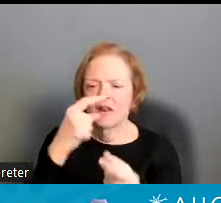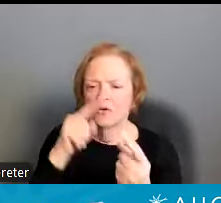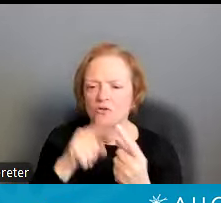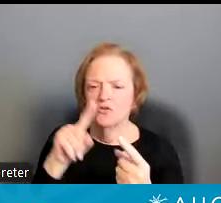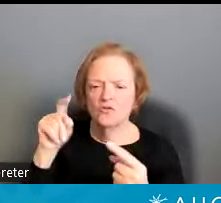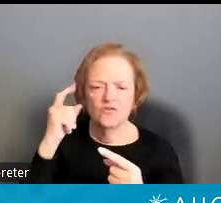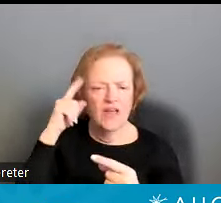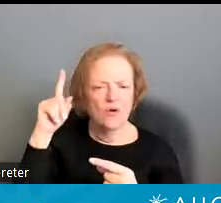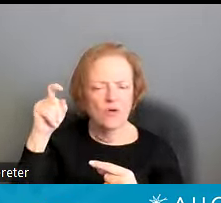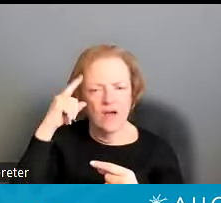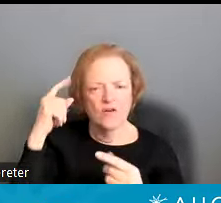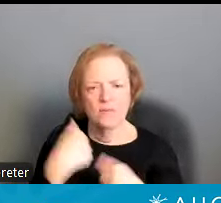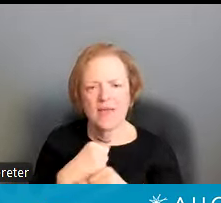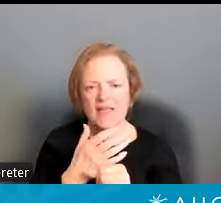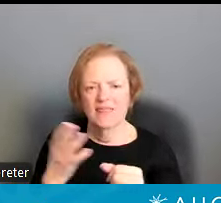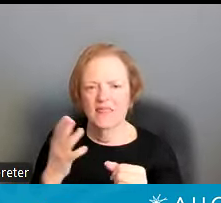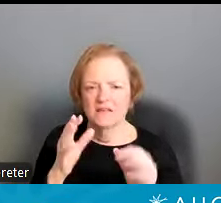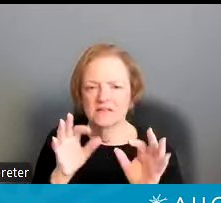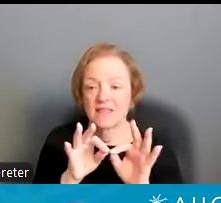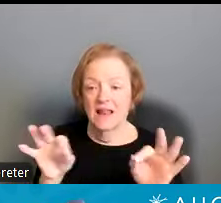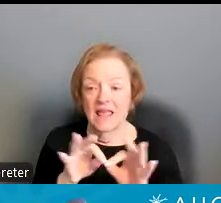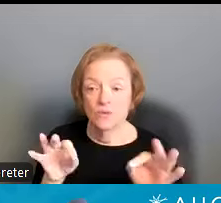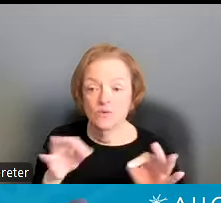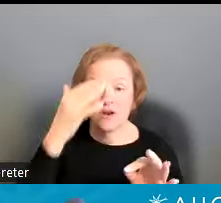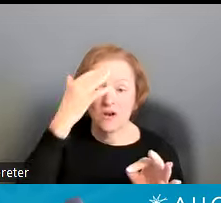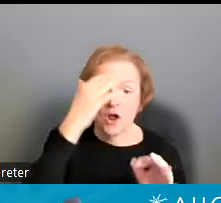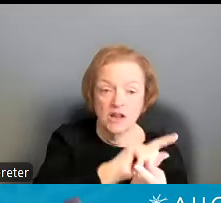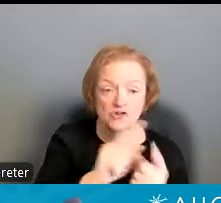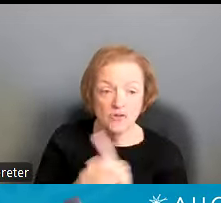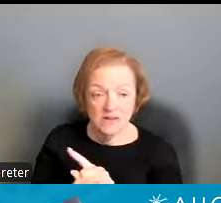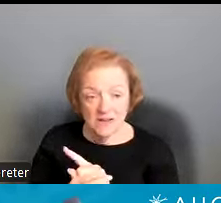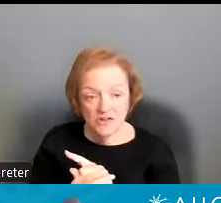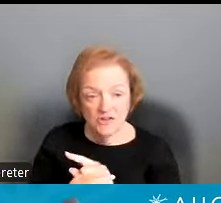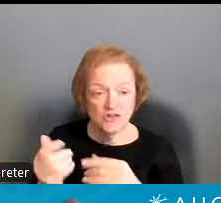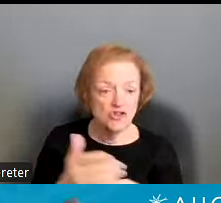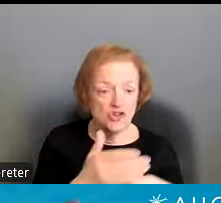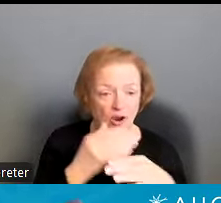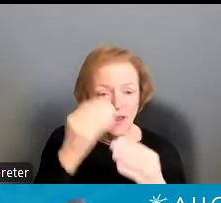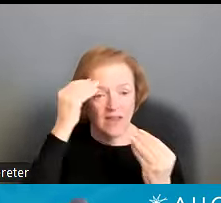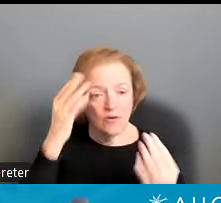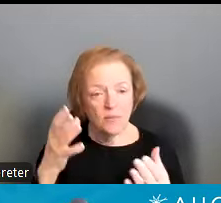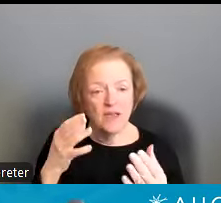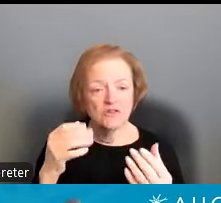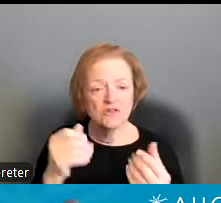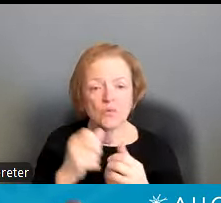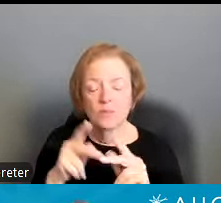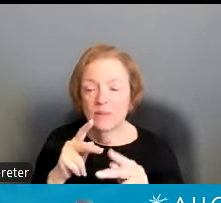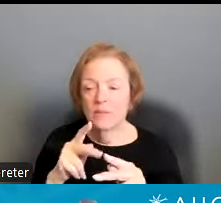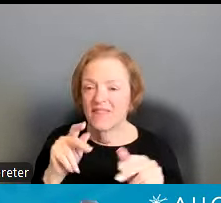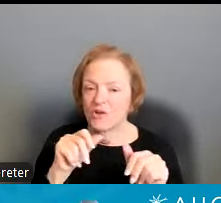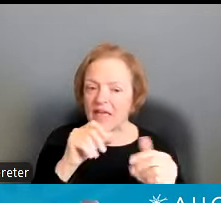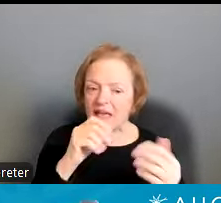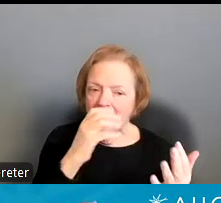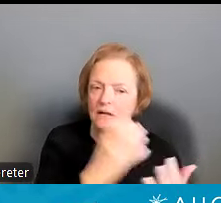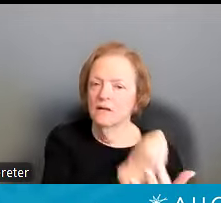And it dives into things like knowledge translation, which is just sharing information so people can use it, including experts sharing their